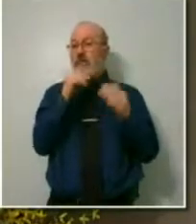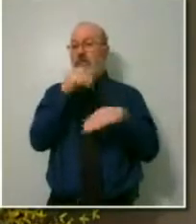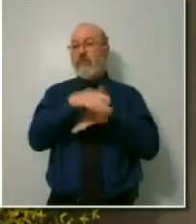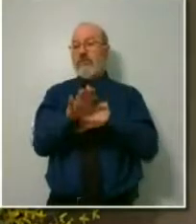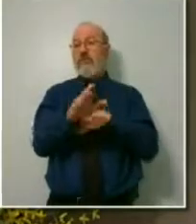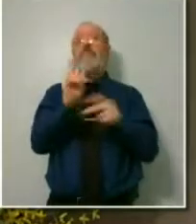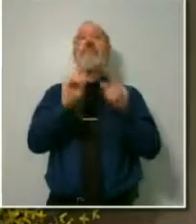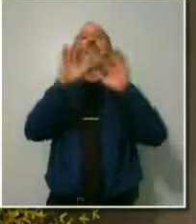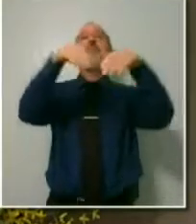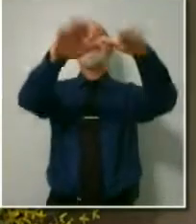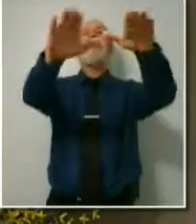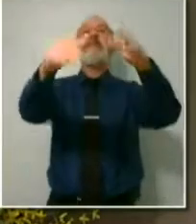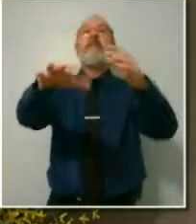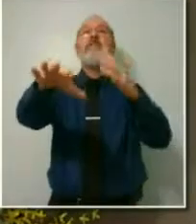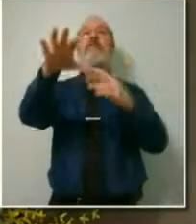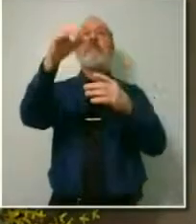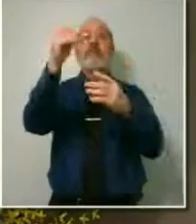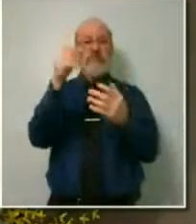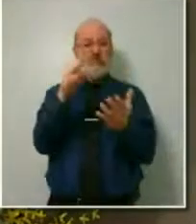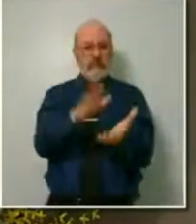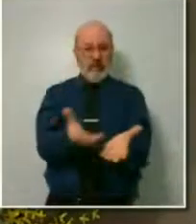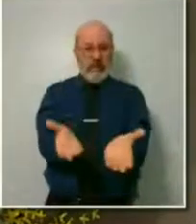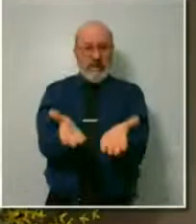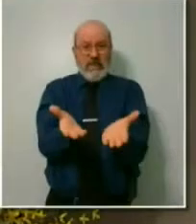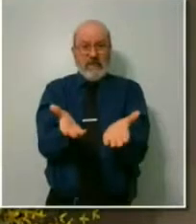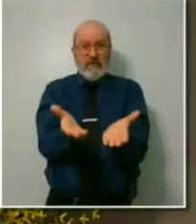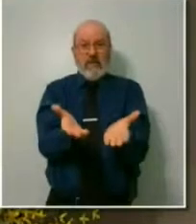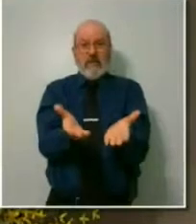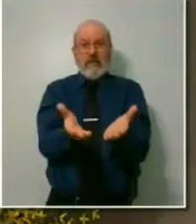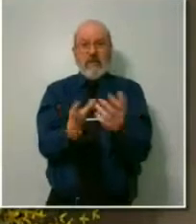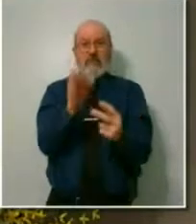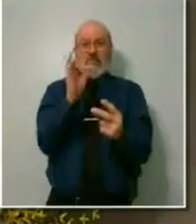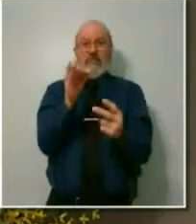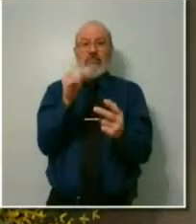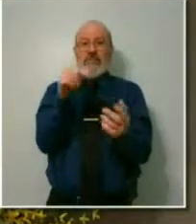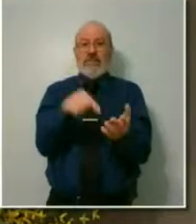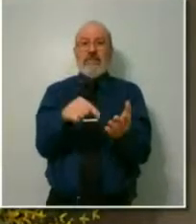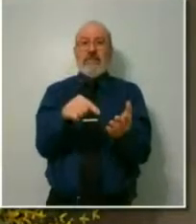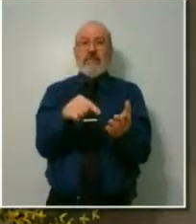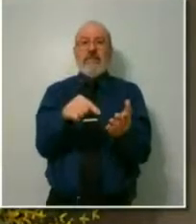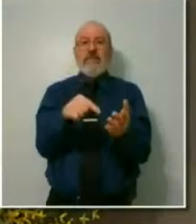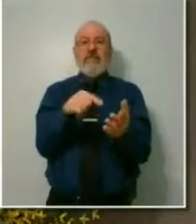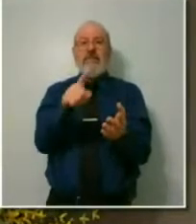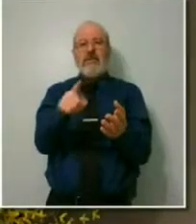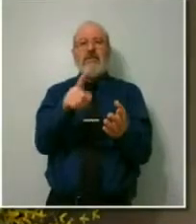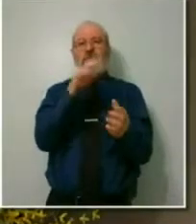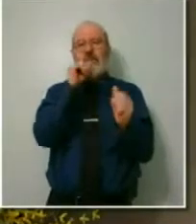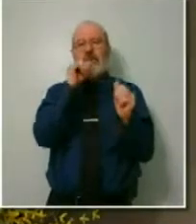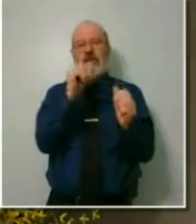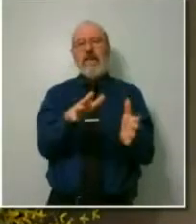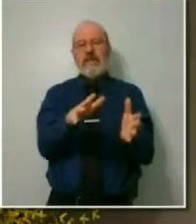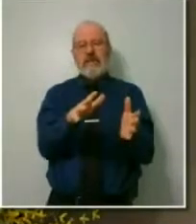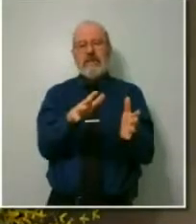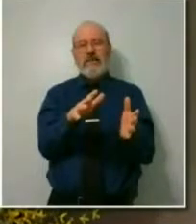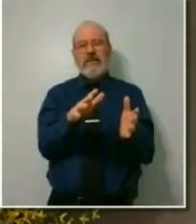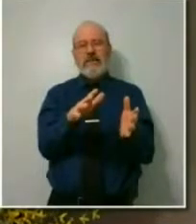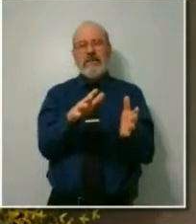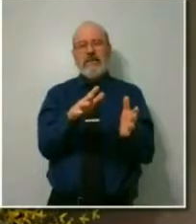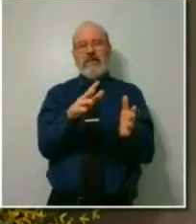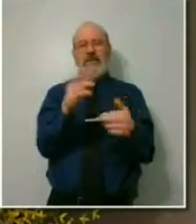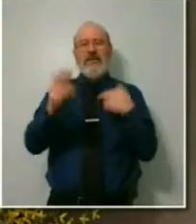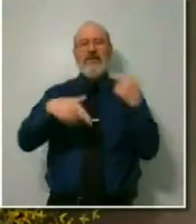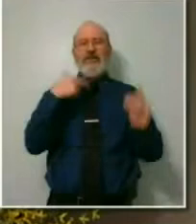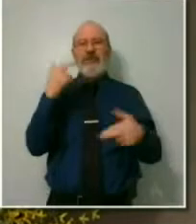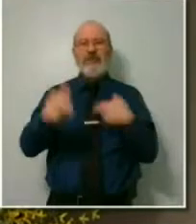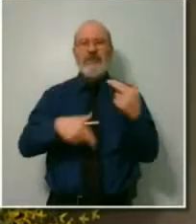figure it out. It's right in front of you. If you choose this, you're going to be blessed, and you're going to rejoice in